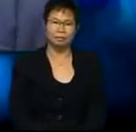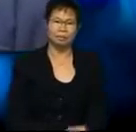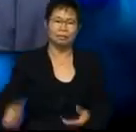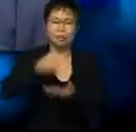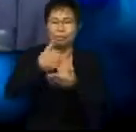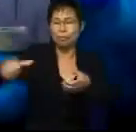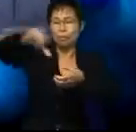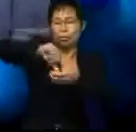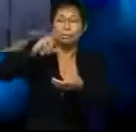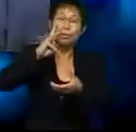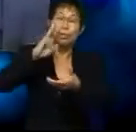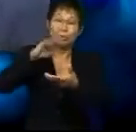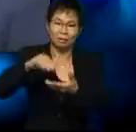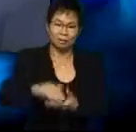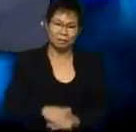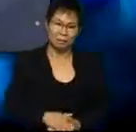Pour some water into it.